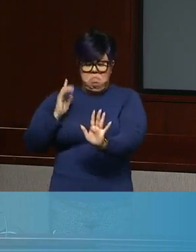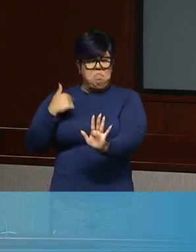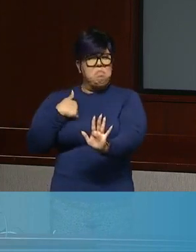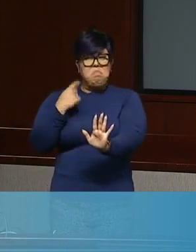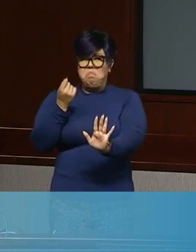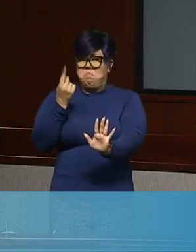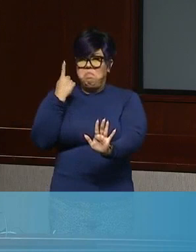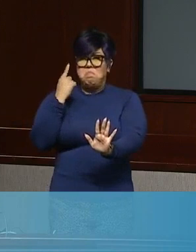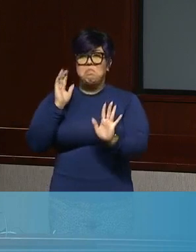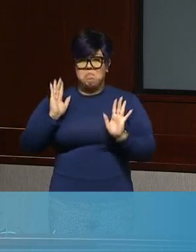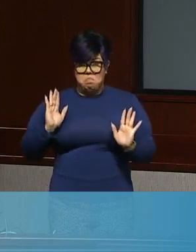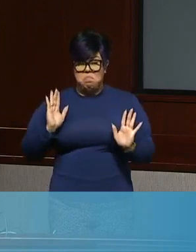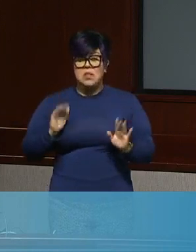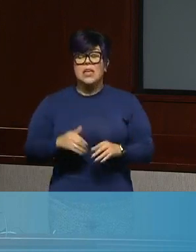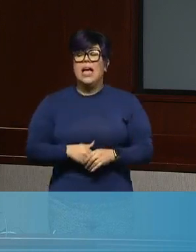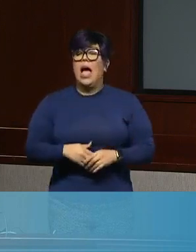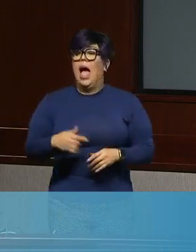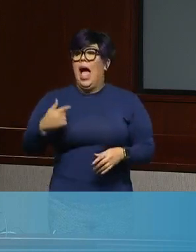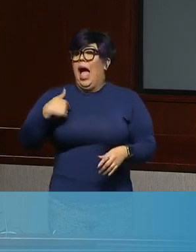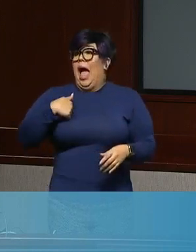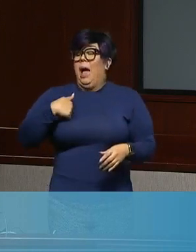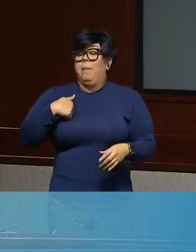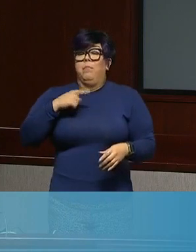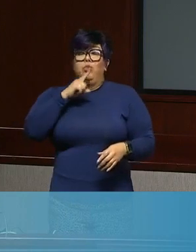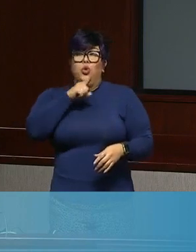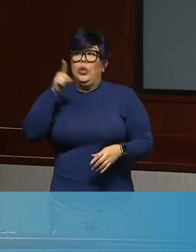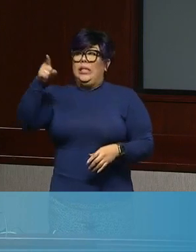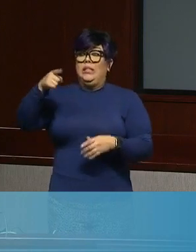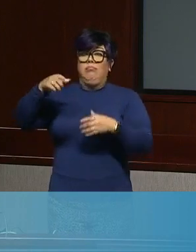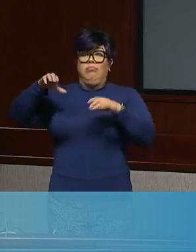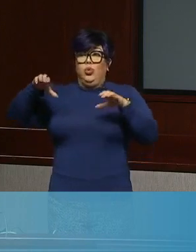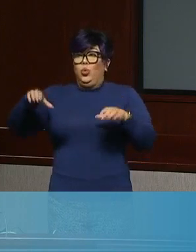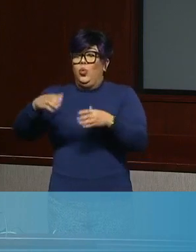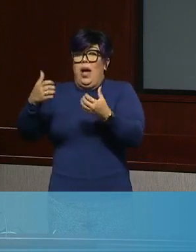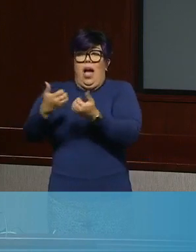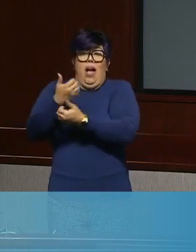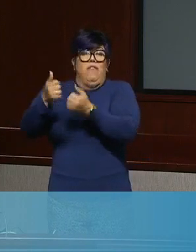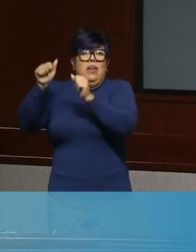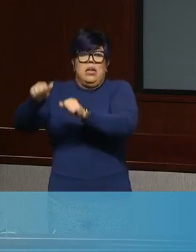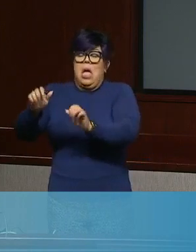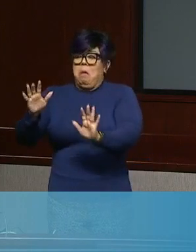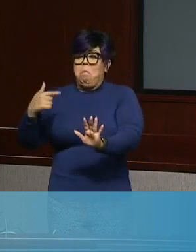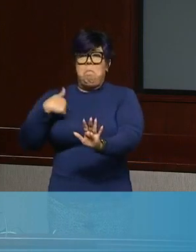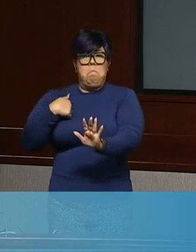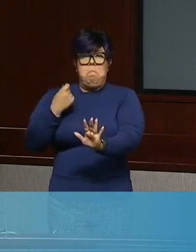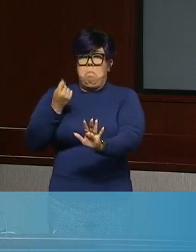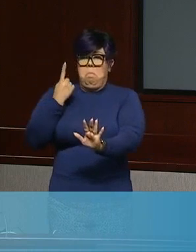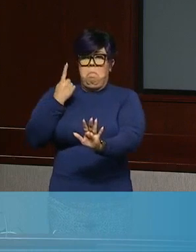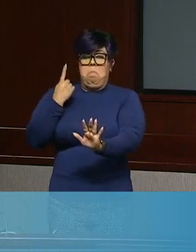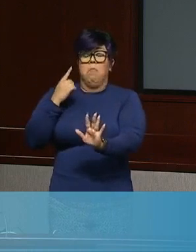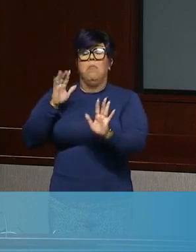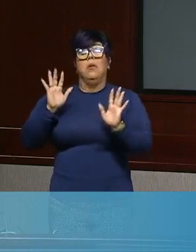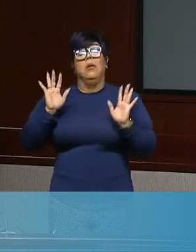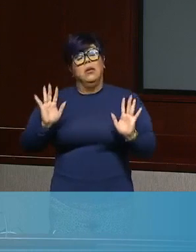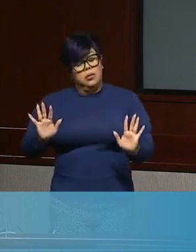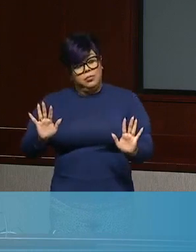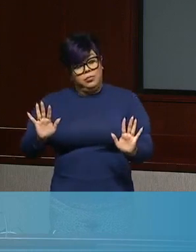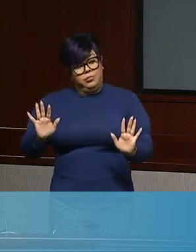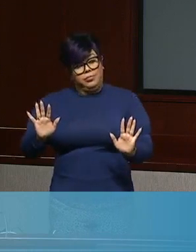And I'm sure he's doing the very best that he can. But